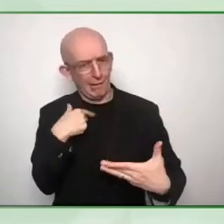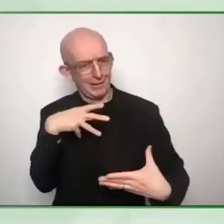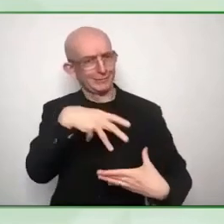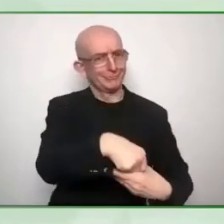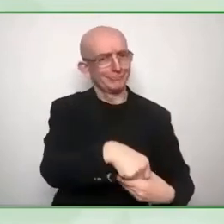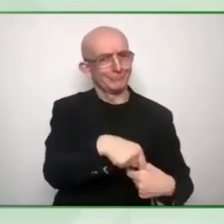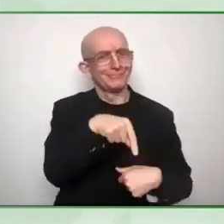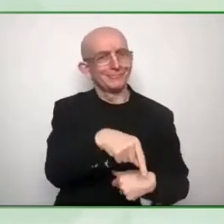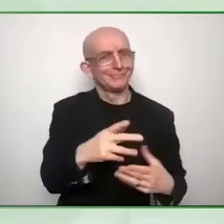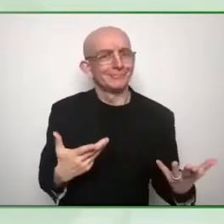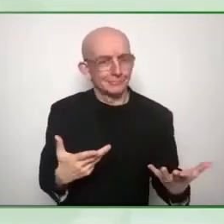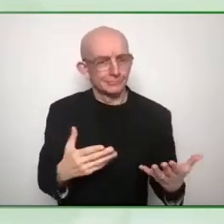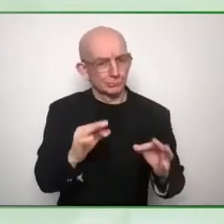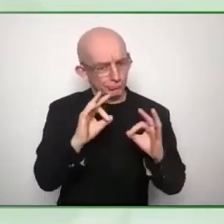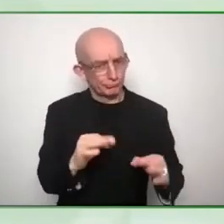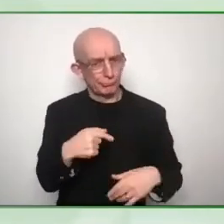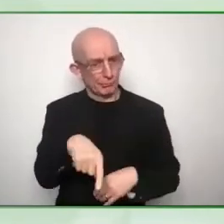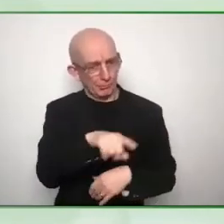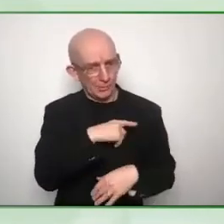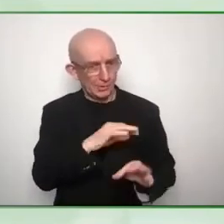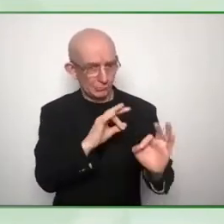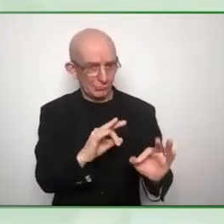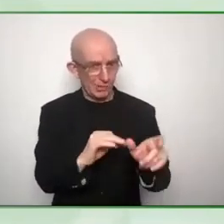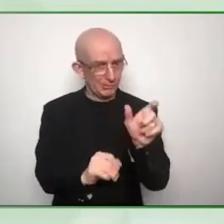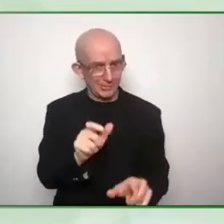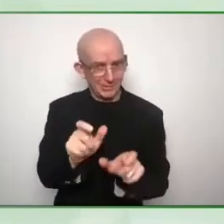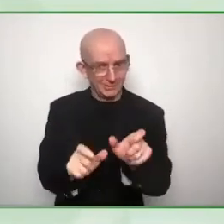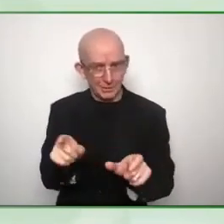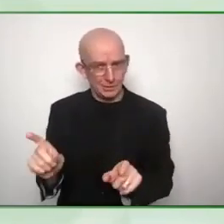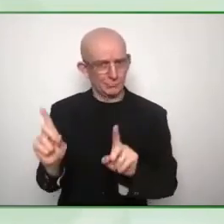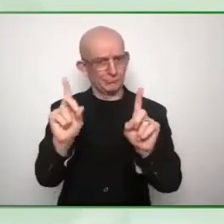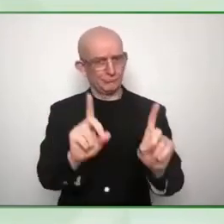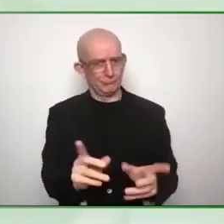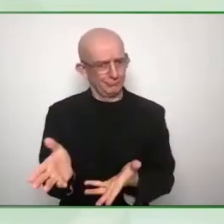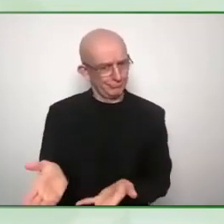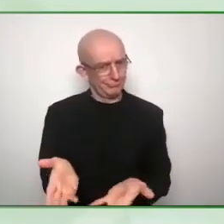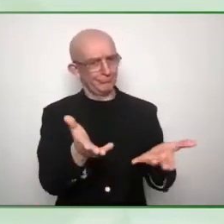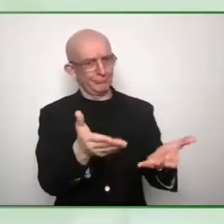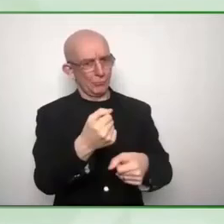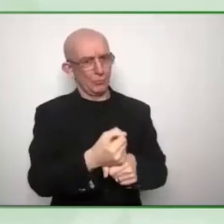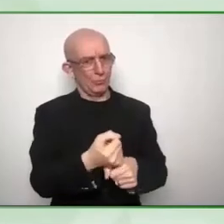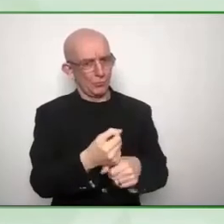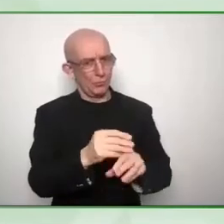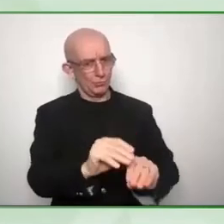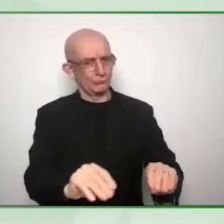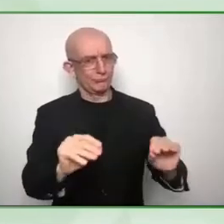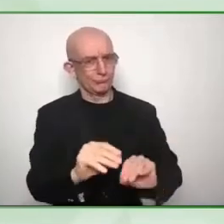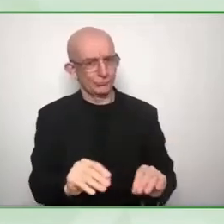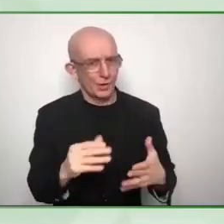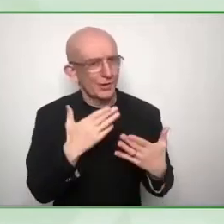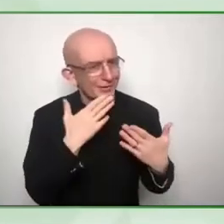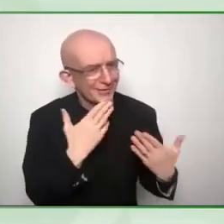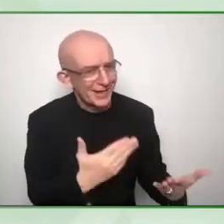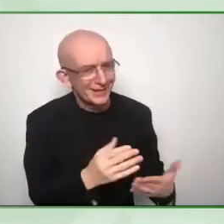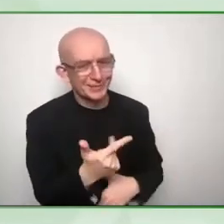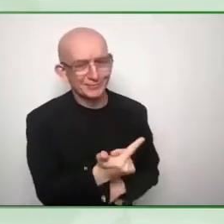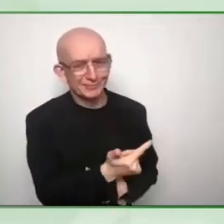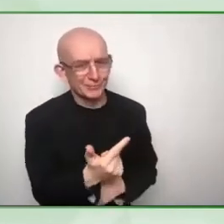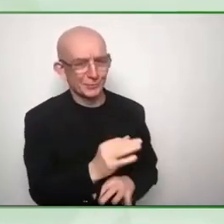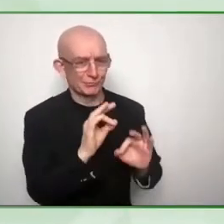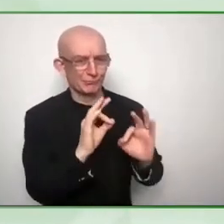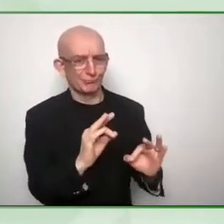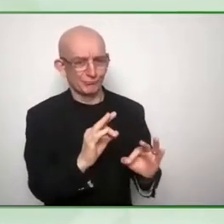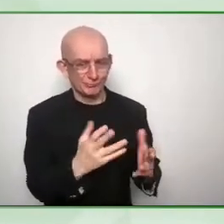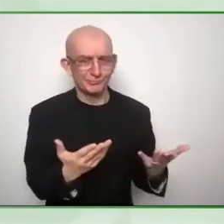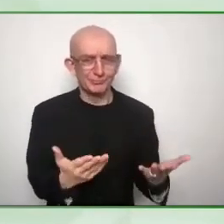counseling and rehabilitation studies. So please do go to our website if you're interested in pursuing a master's degree in counseling and